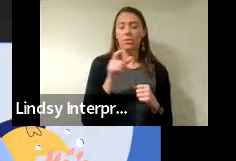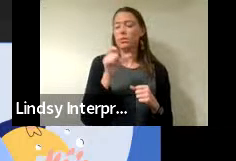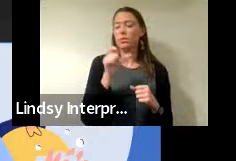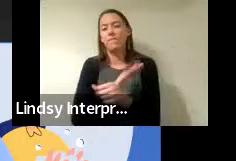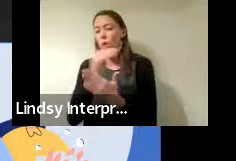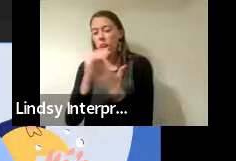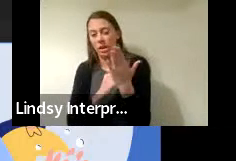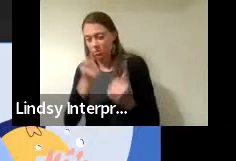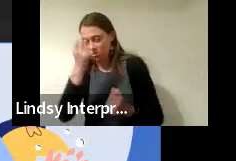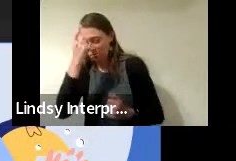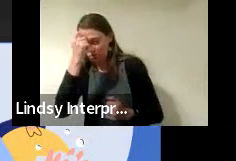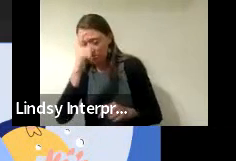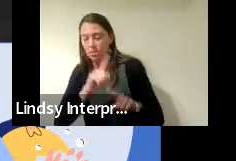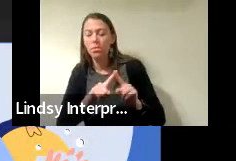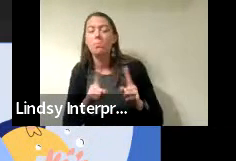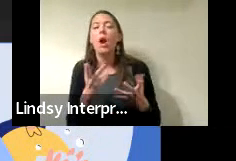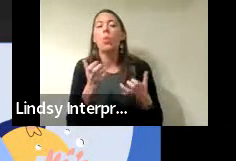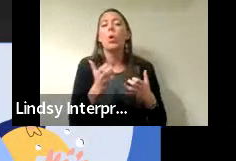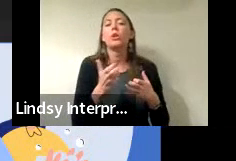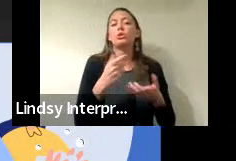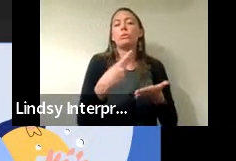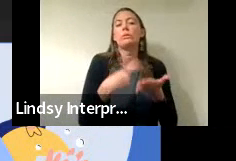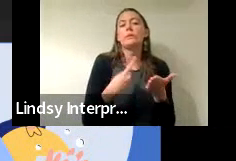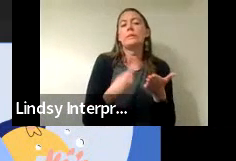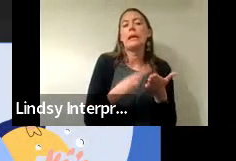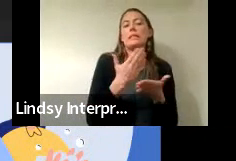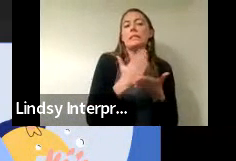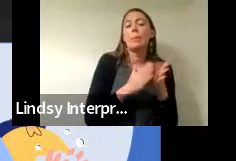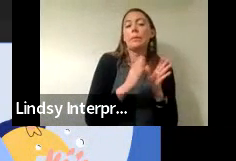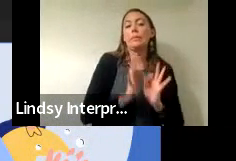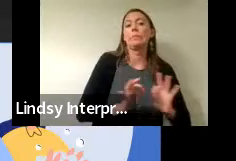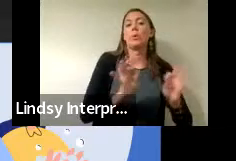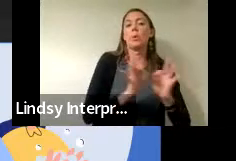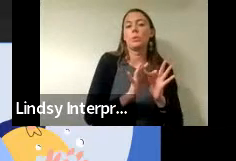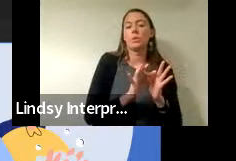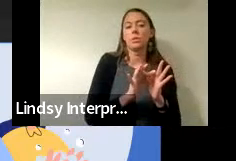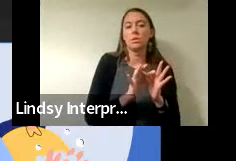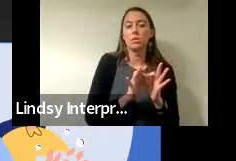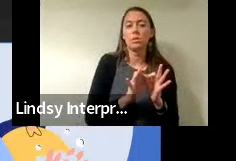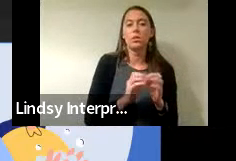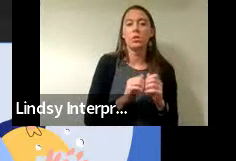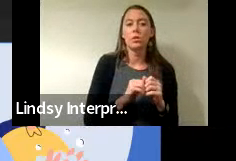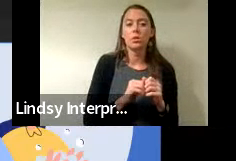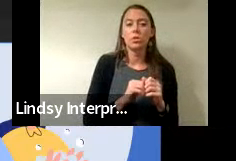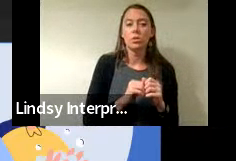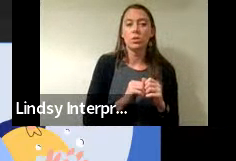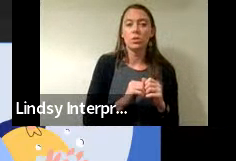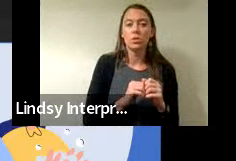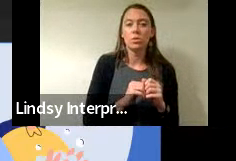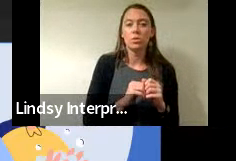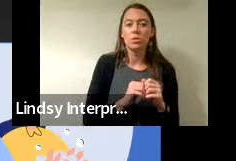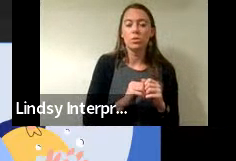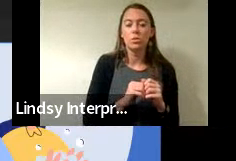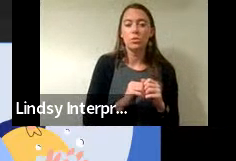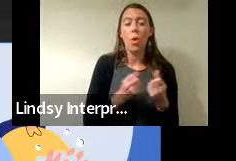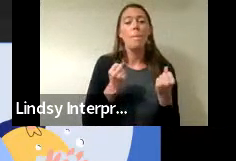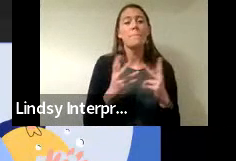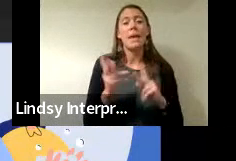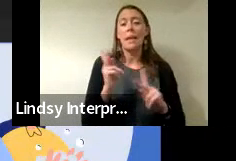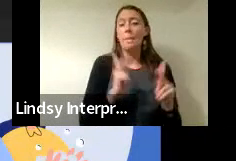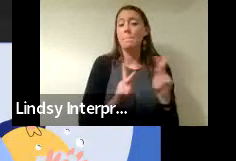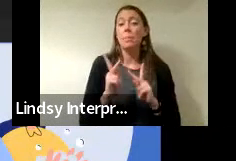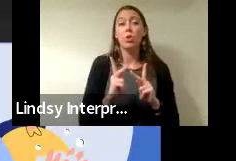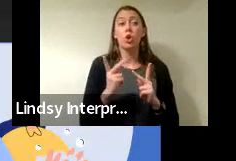lift up some of the big ones where, you know, the direct outreach to our residents, these are literally people going out. Many of you, our community partners, have been doing